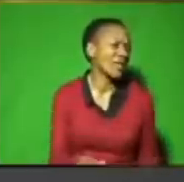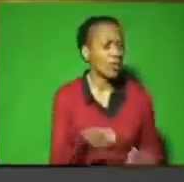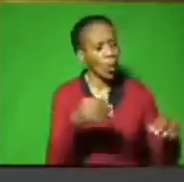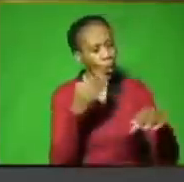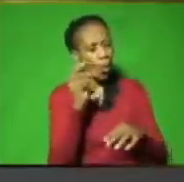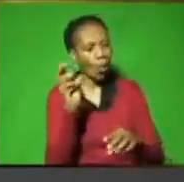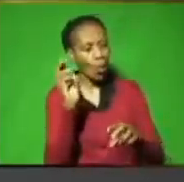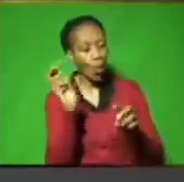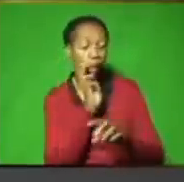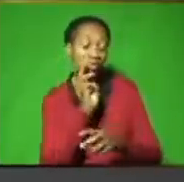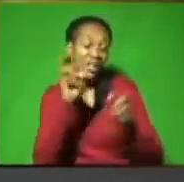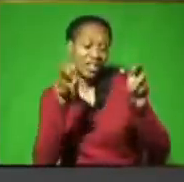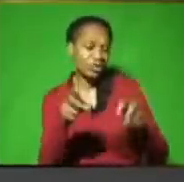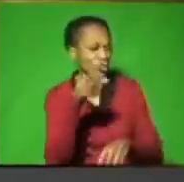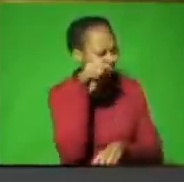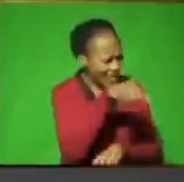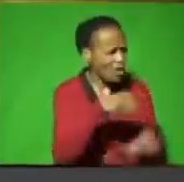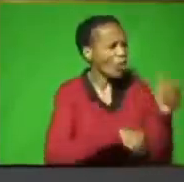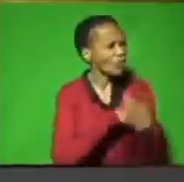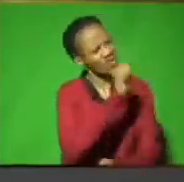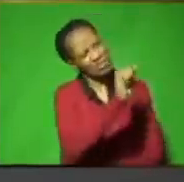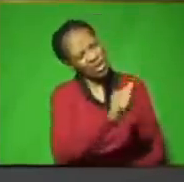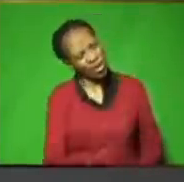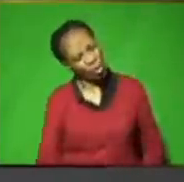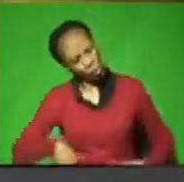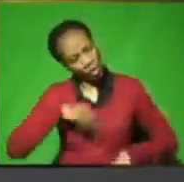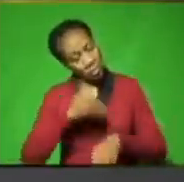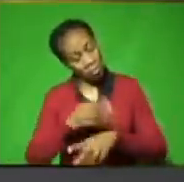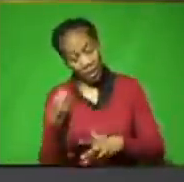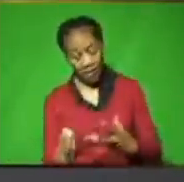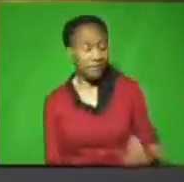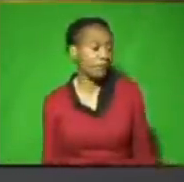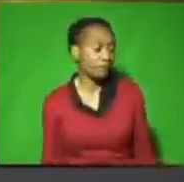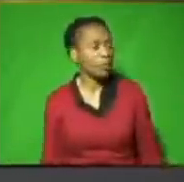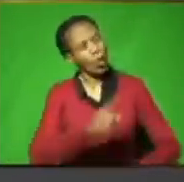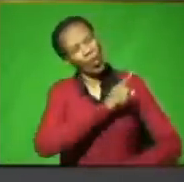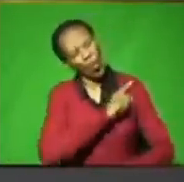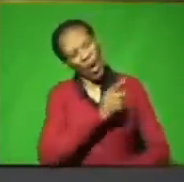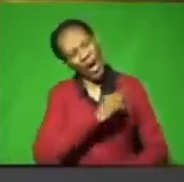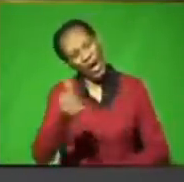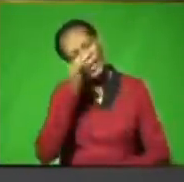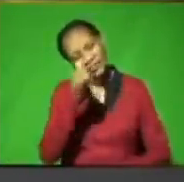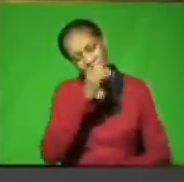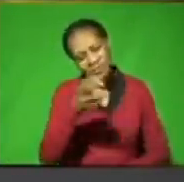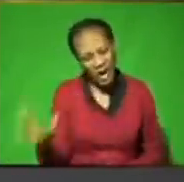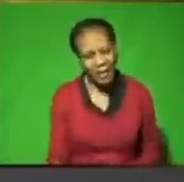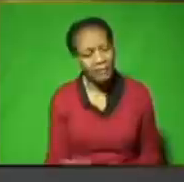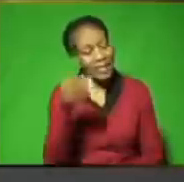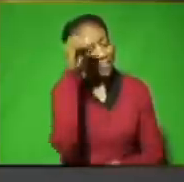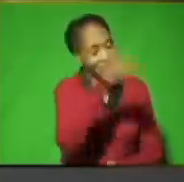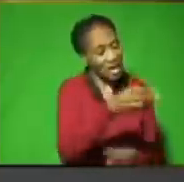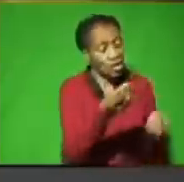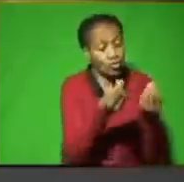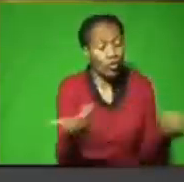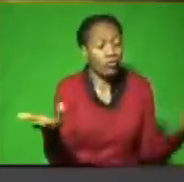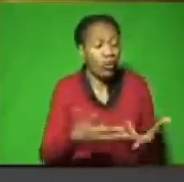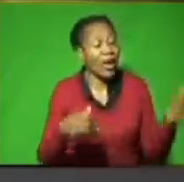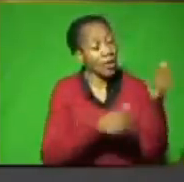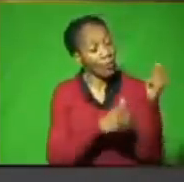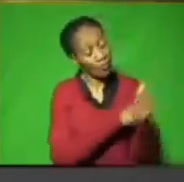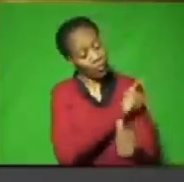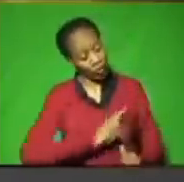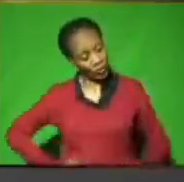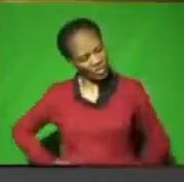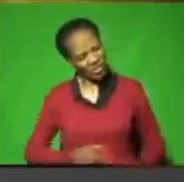office of the president? Because that's what we are faced with. Why is crime not in the office of the